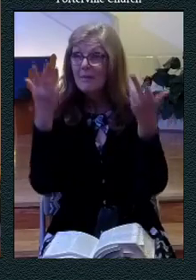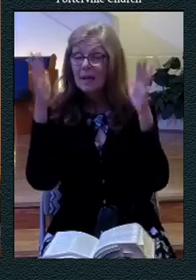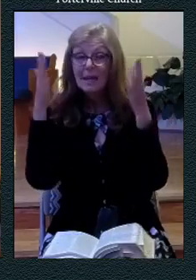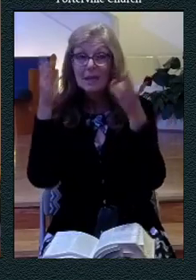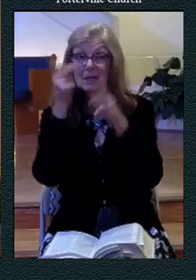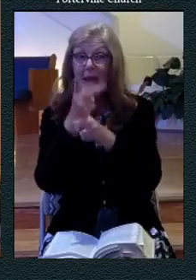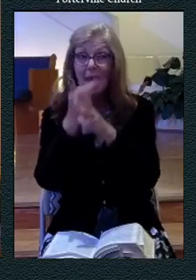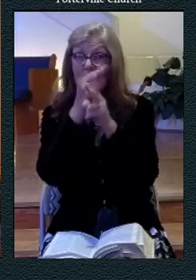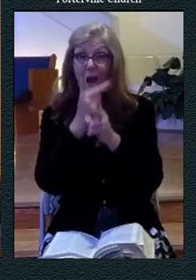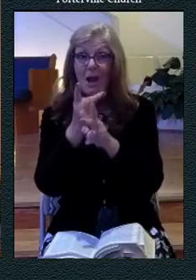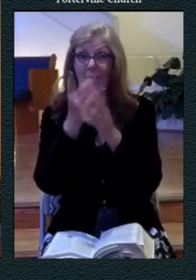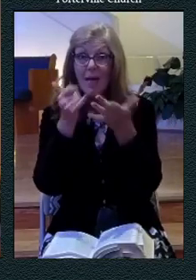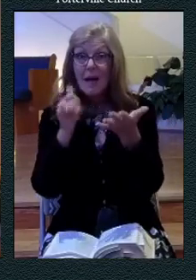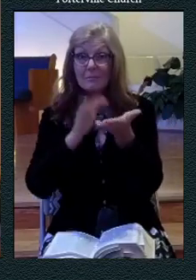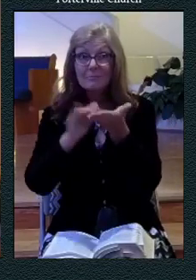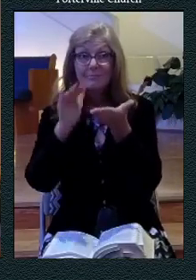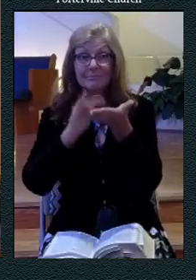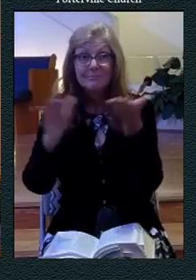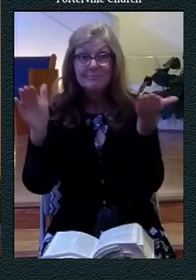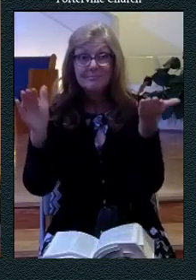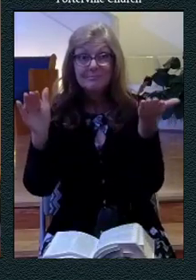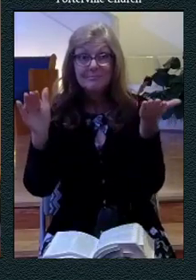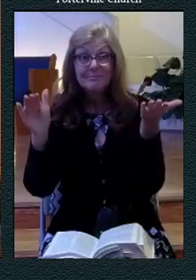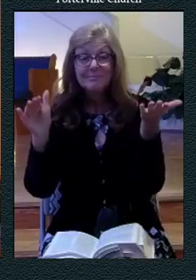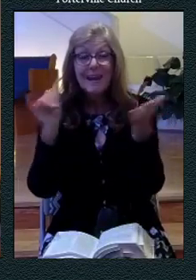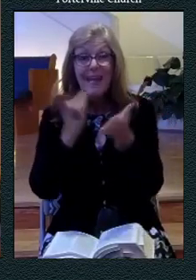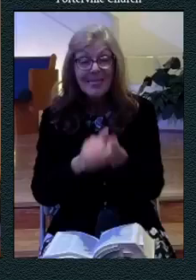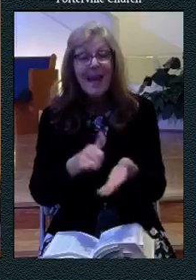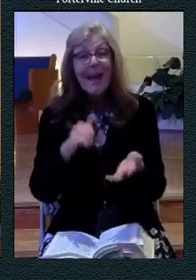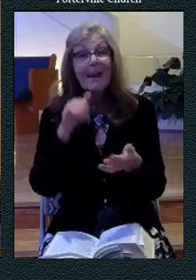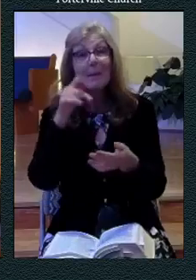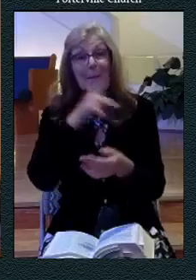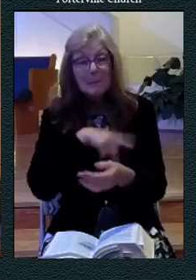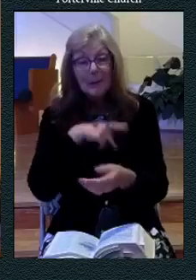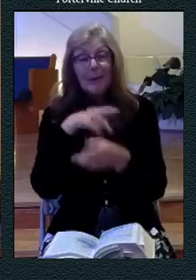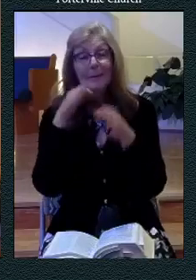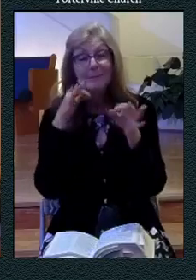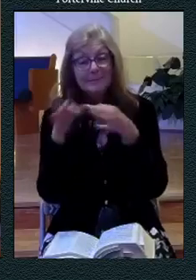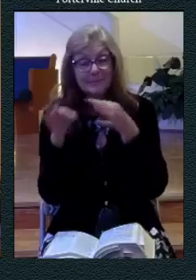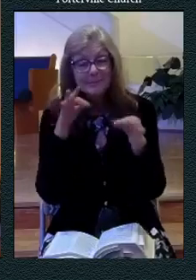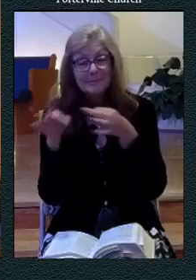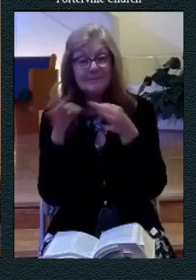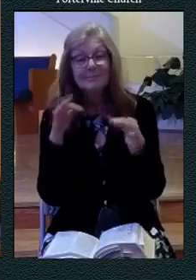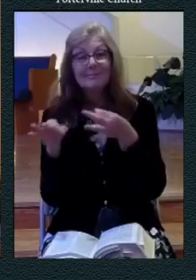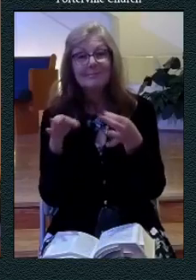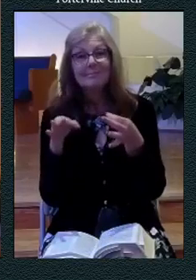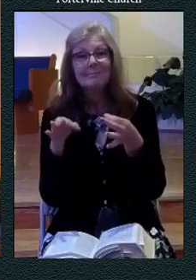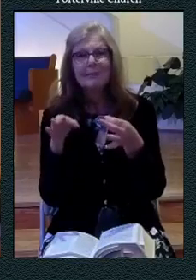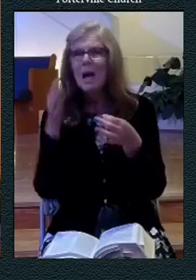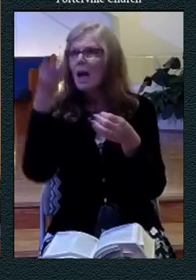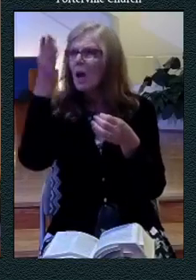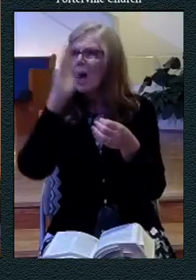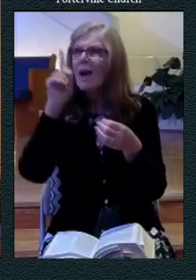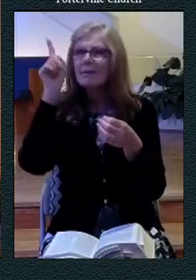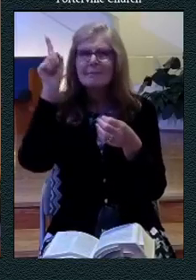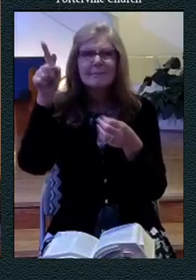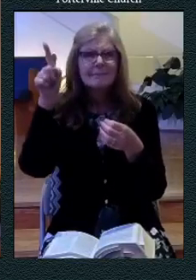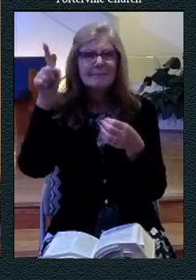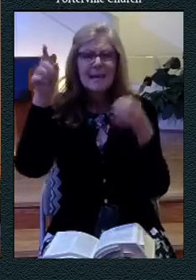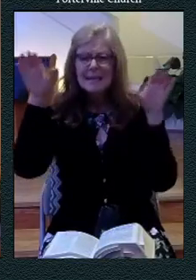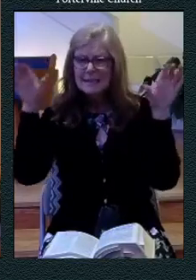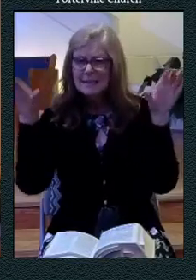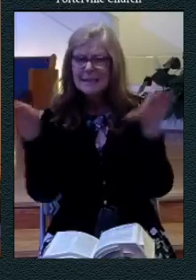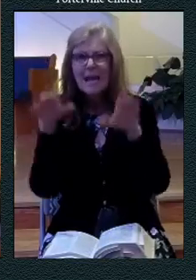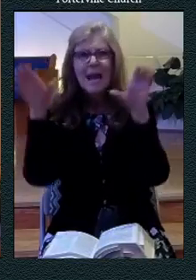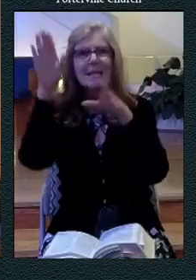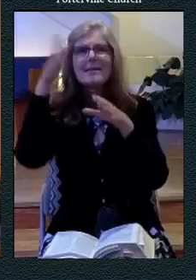we need to know. And that's exactly what Paul goes on to tell us. He goes on to tell us that God has done just that,